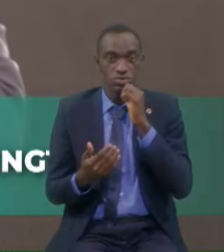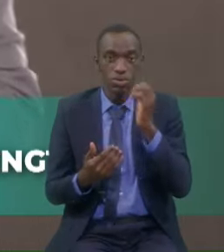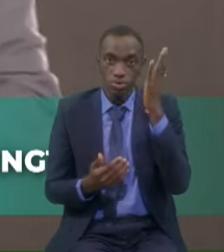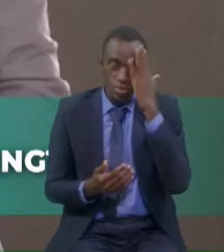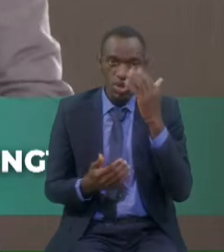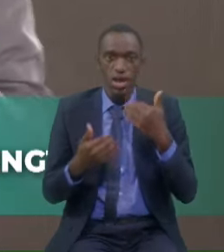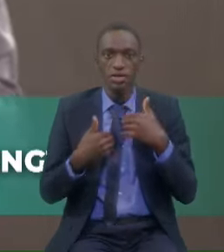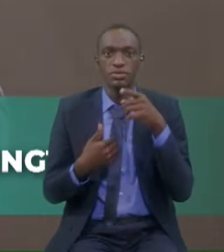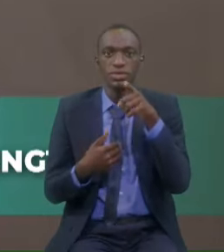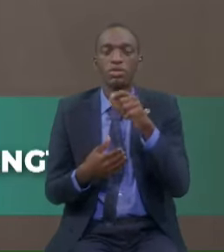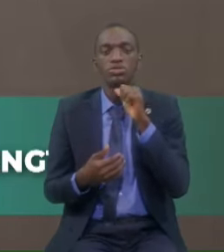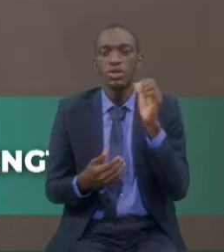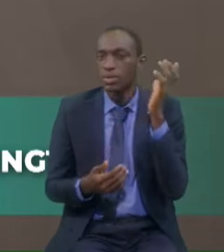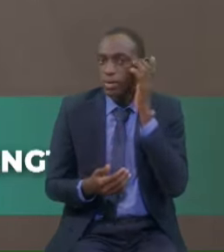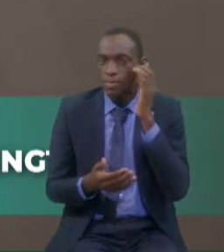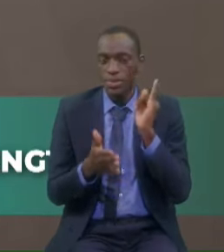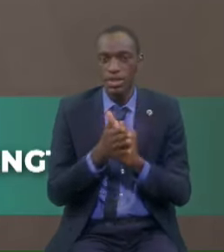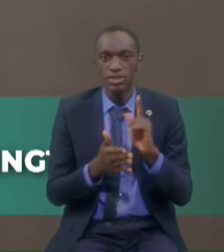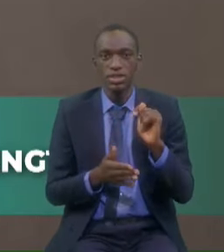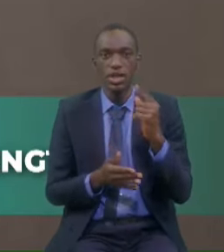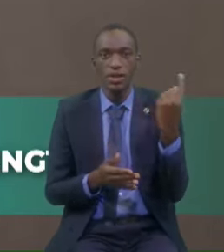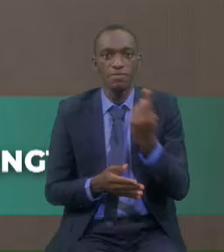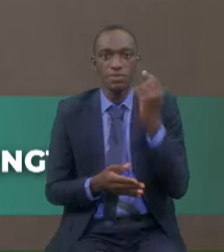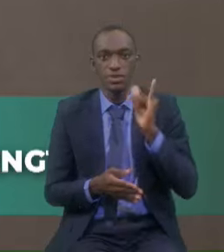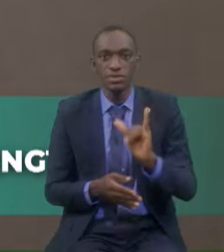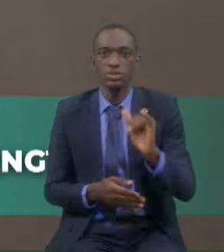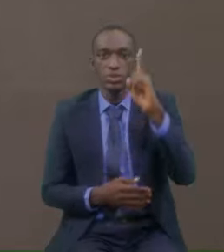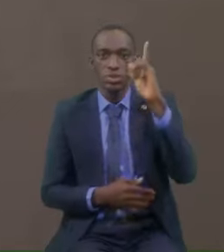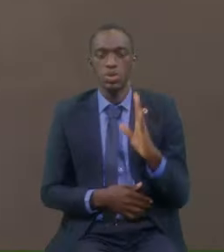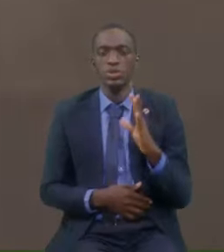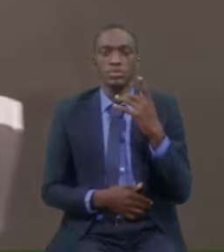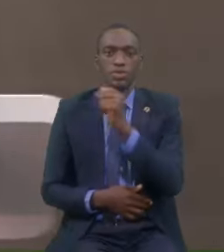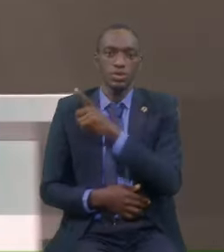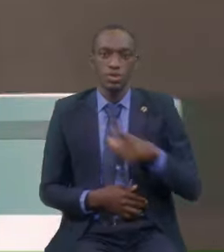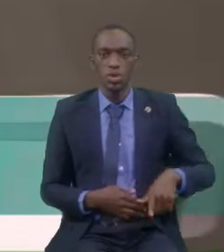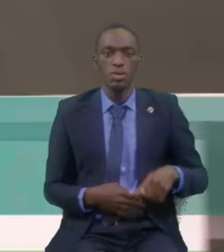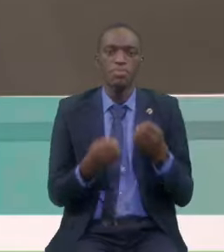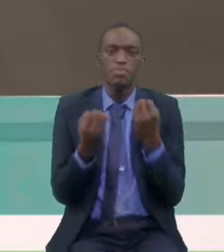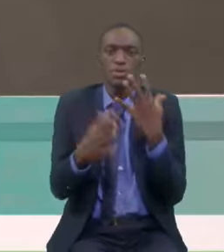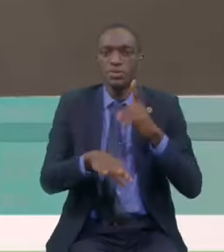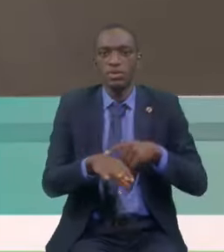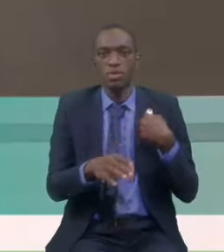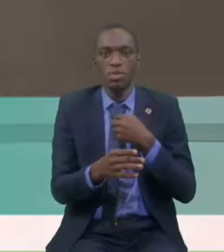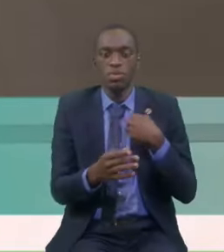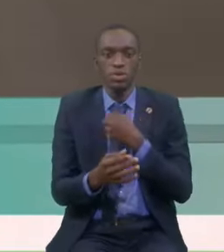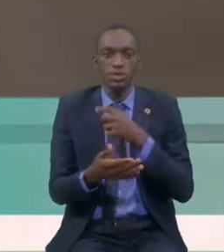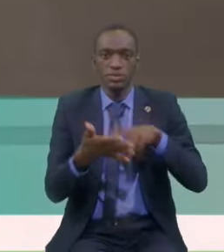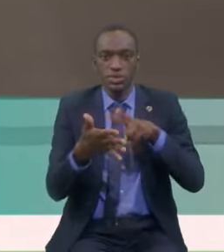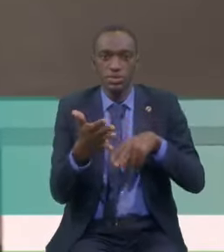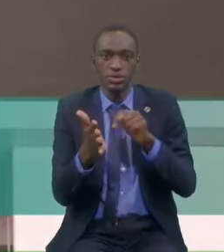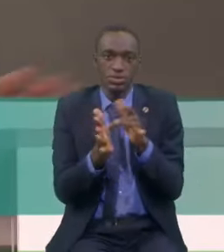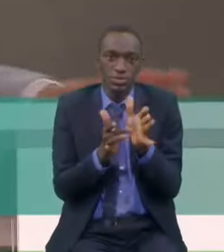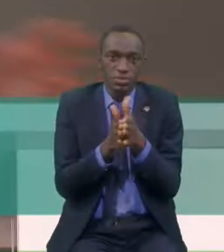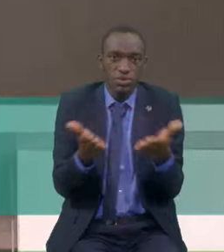the everlasting God, the Lord. Many times when we read the scriptures, we do not remember is